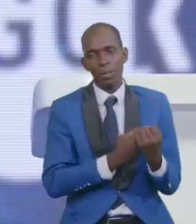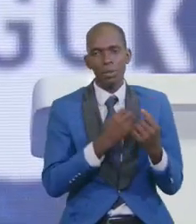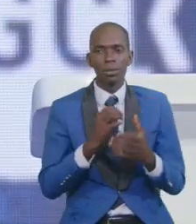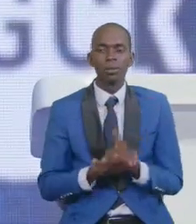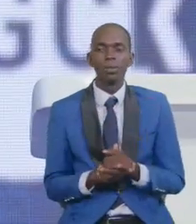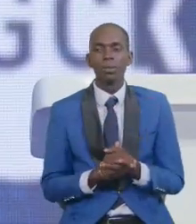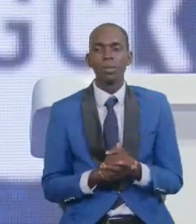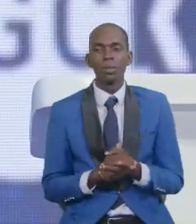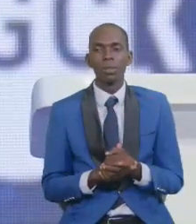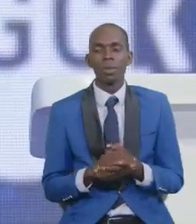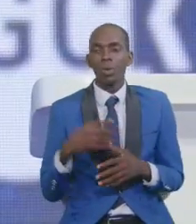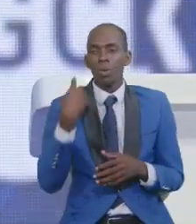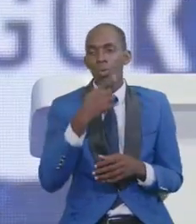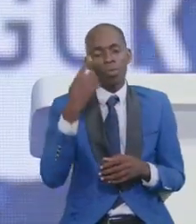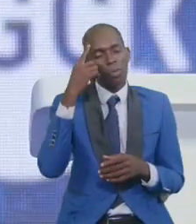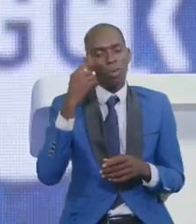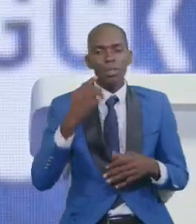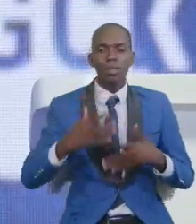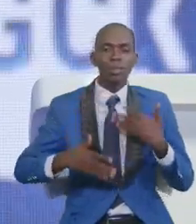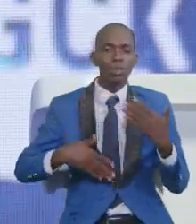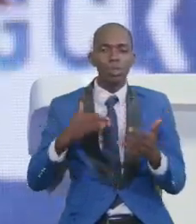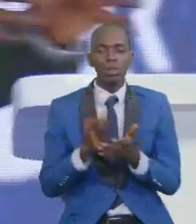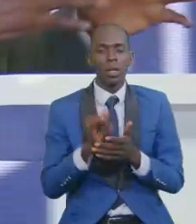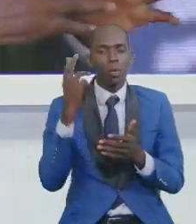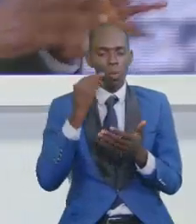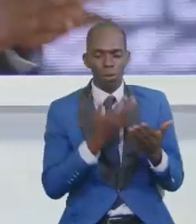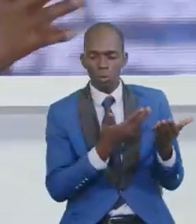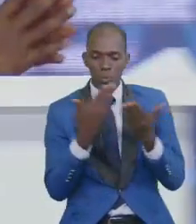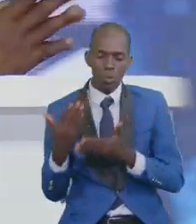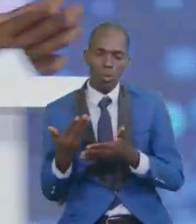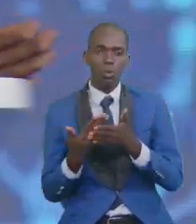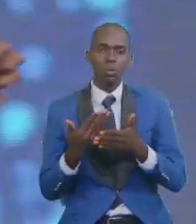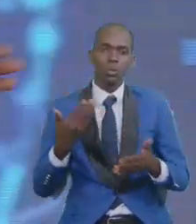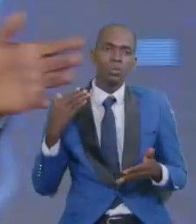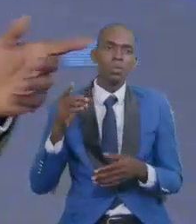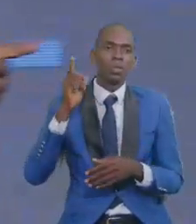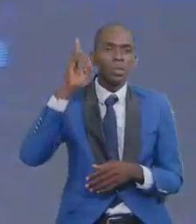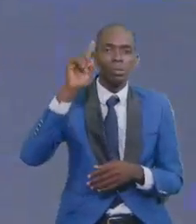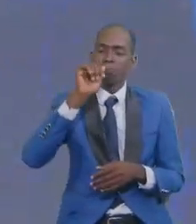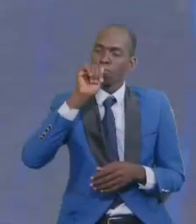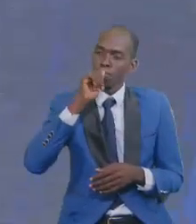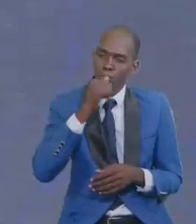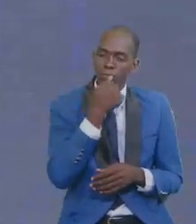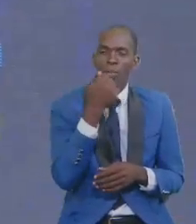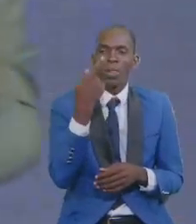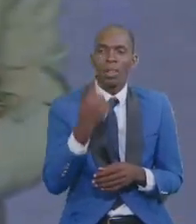Who for the joy that was set before him endured the cross.